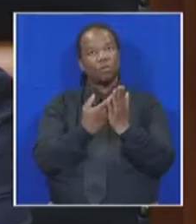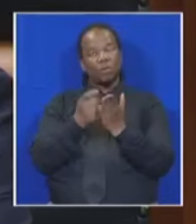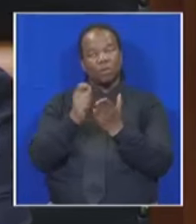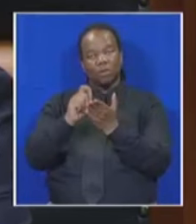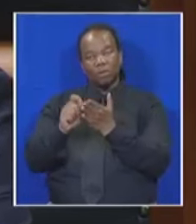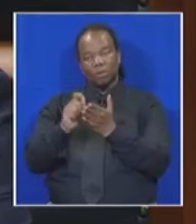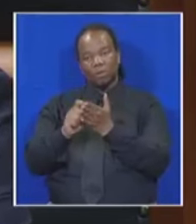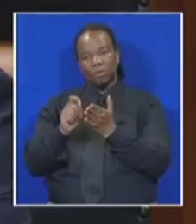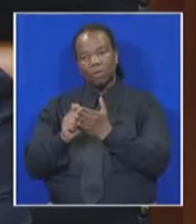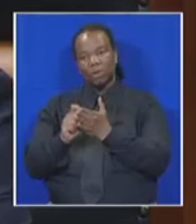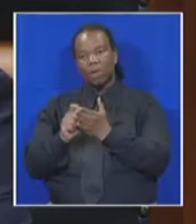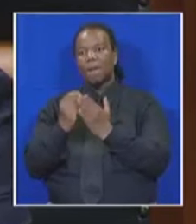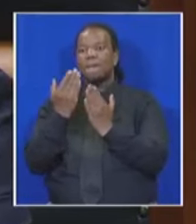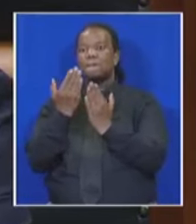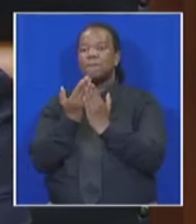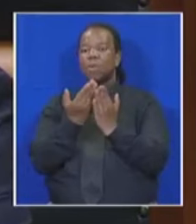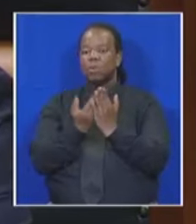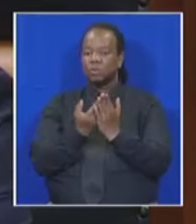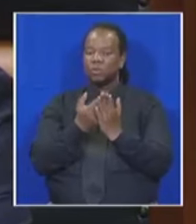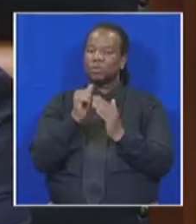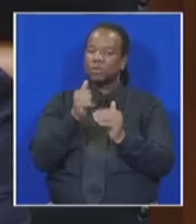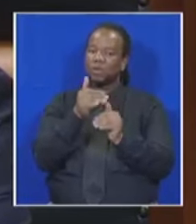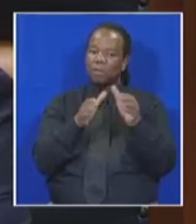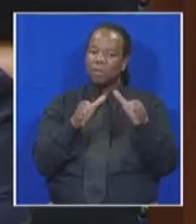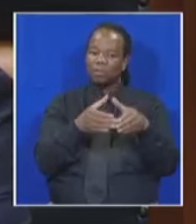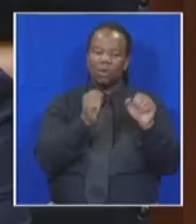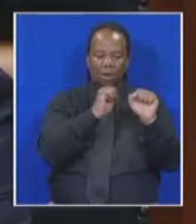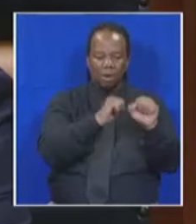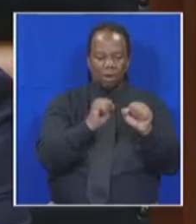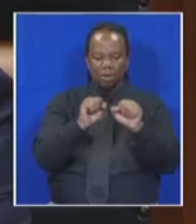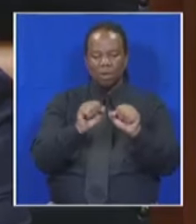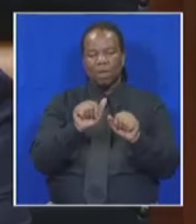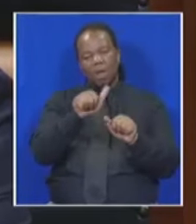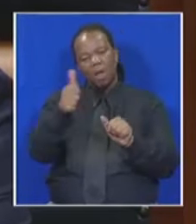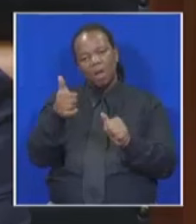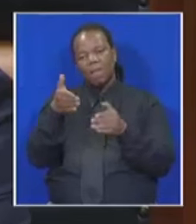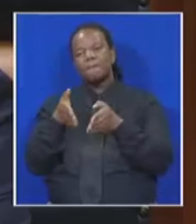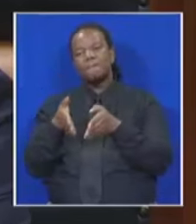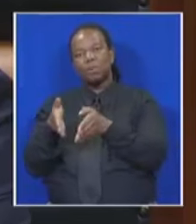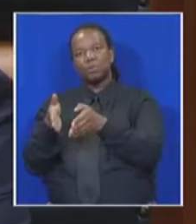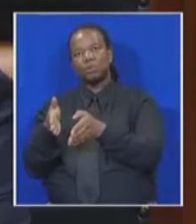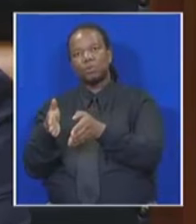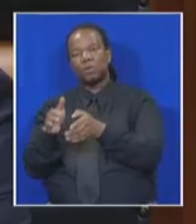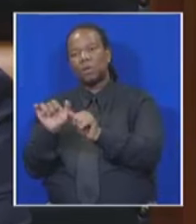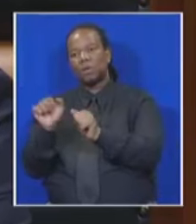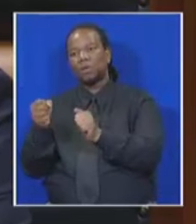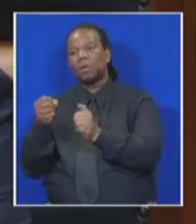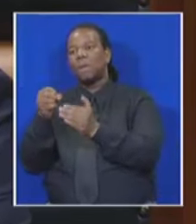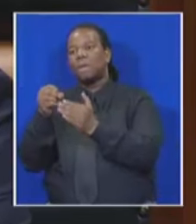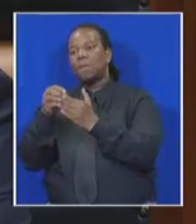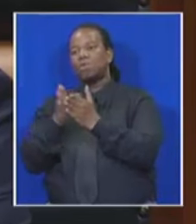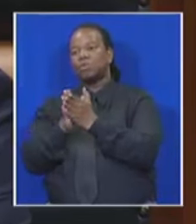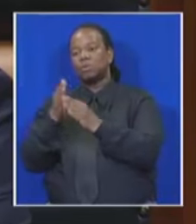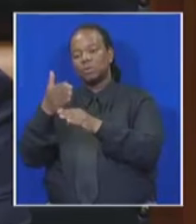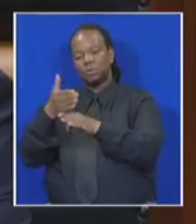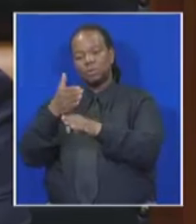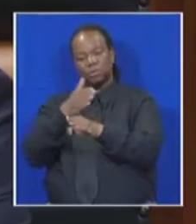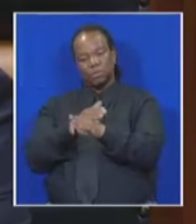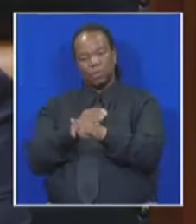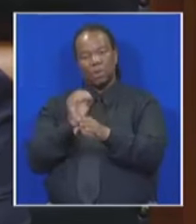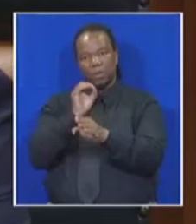scheduled through agreed procedures. The other procedure is through a motion without notice. A motion without